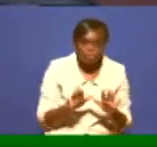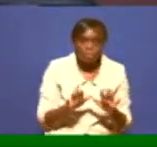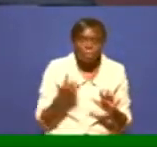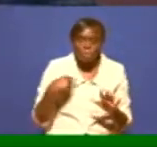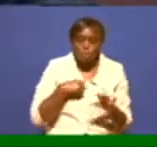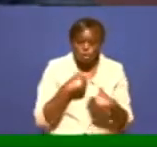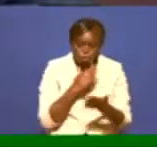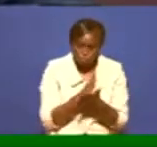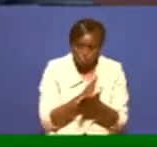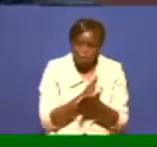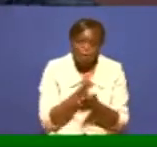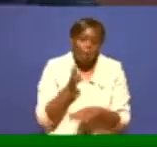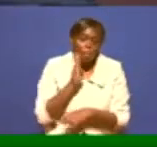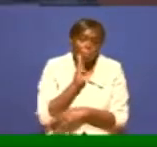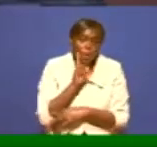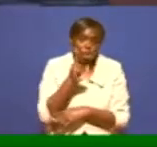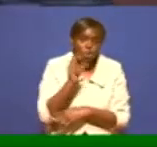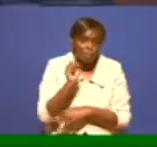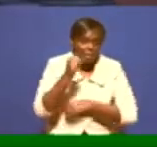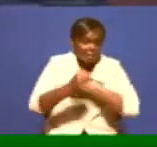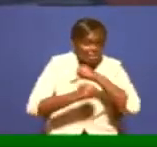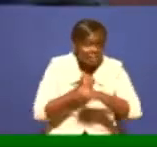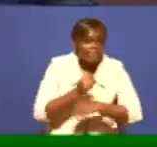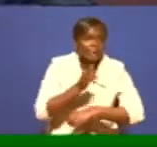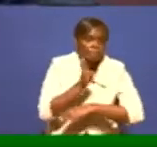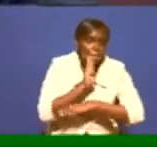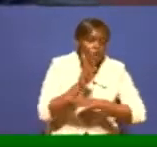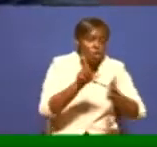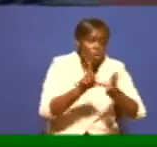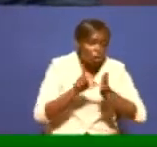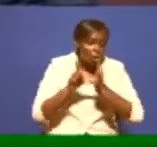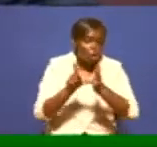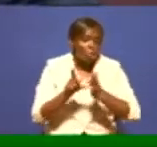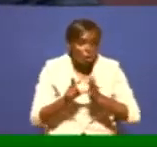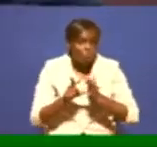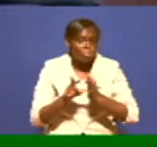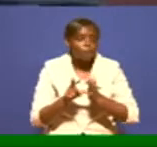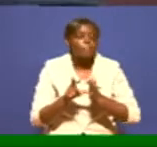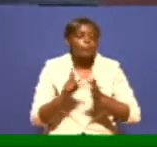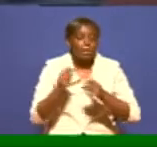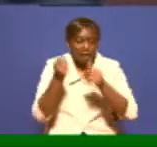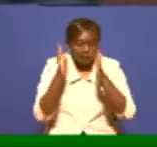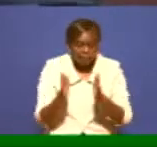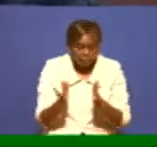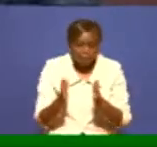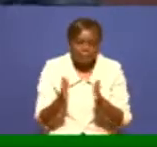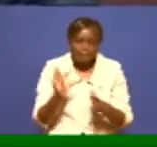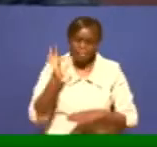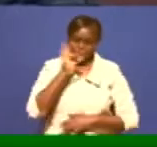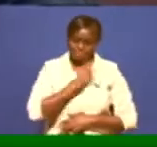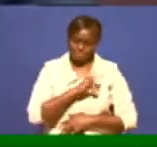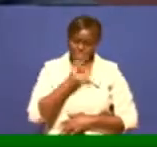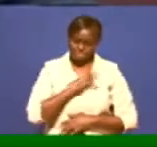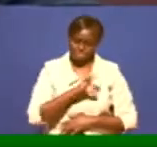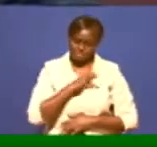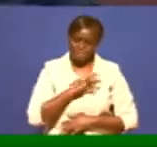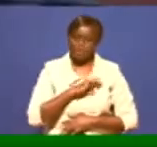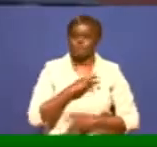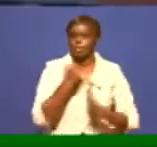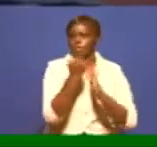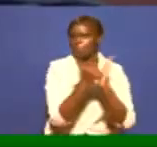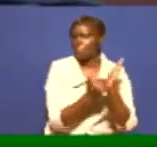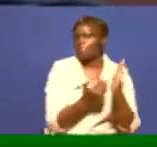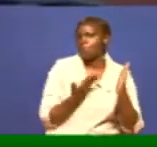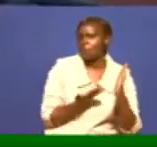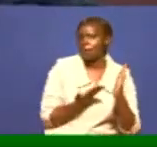sure that if we borrow for 20 years, by the time we reach the 20th year, Kenyans have started benefiting from such a program which have been implemented,